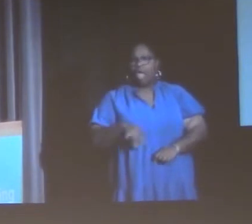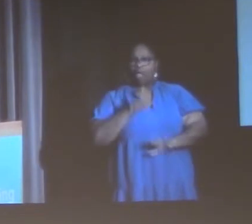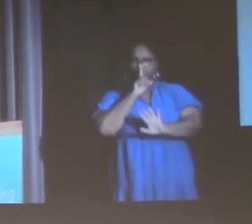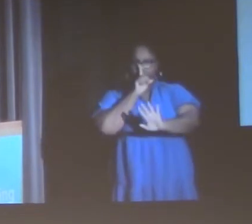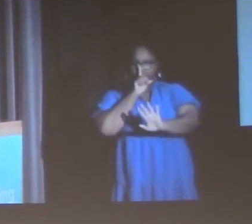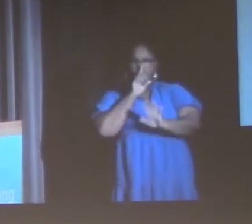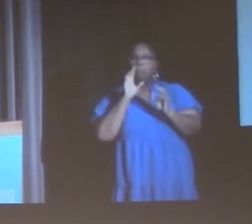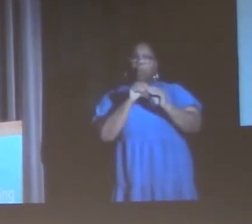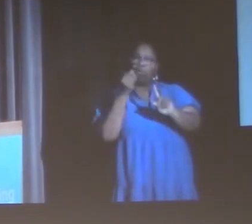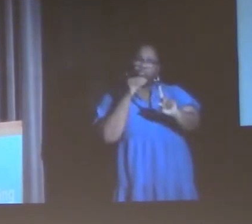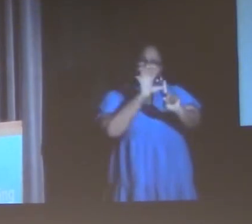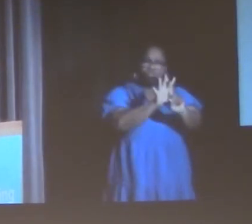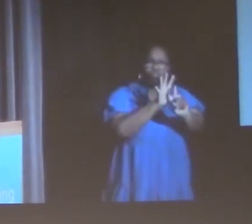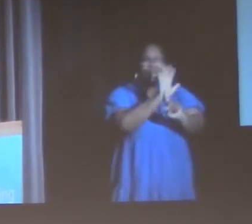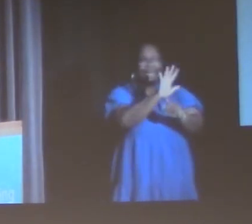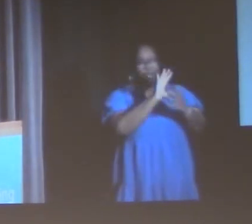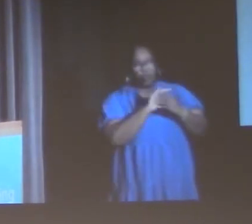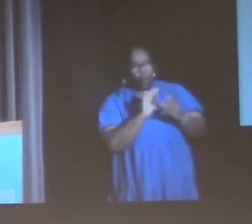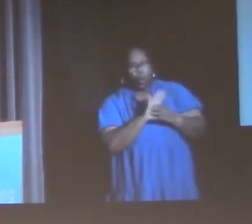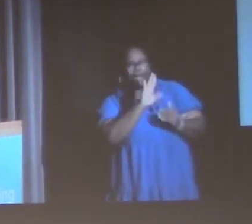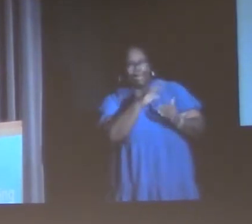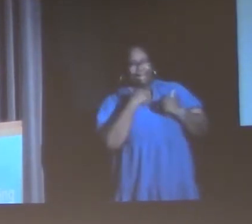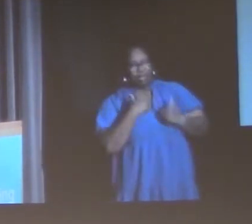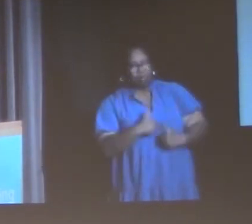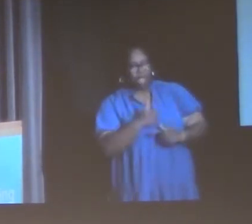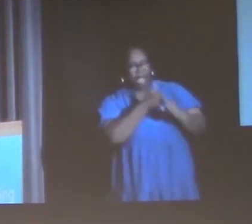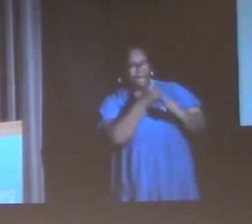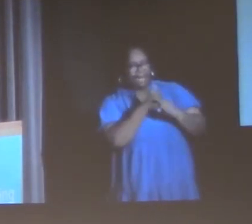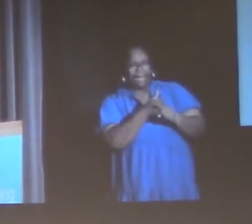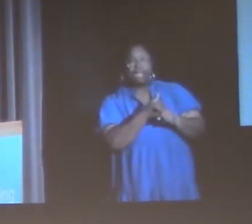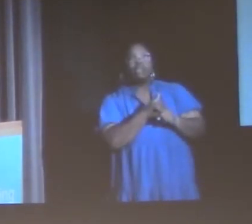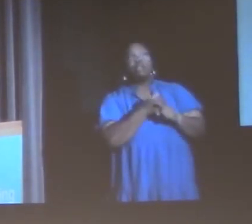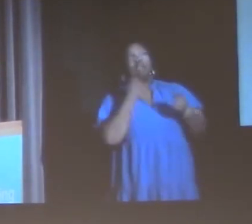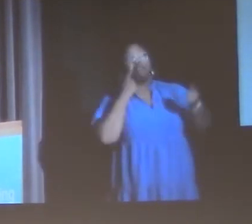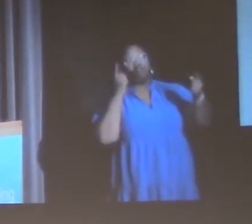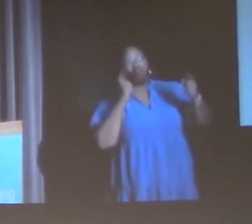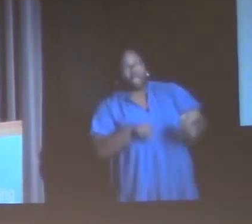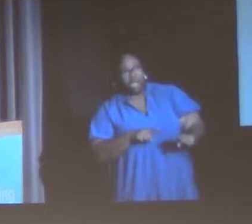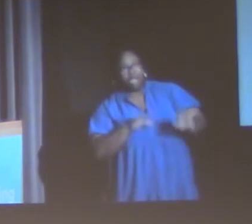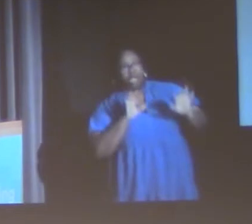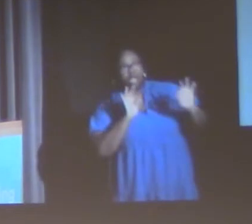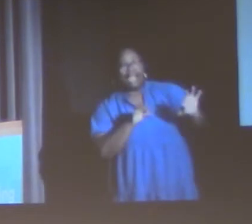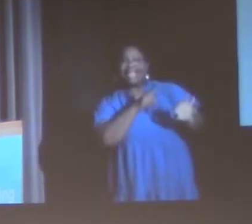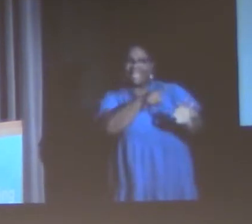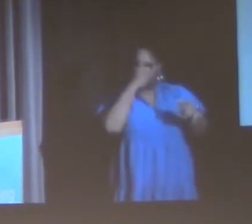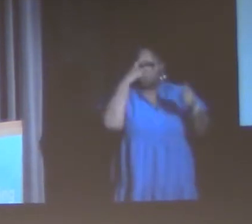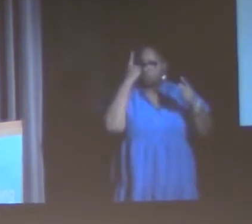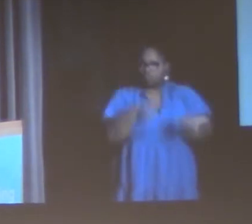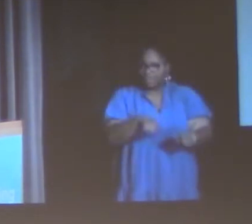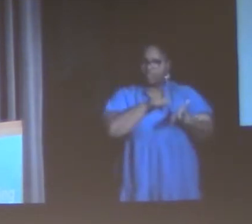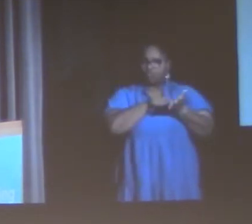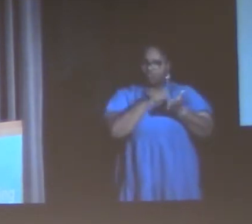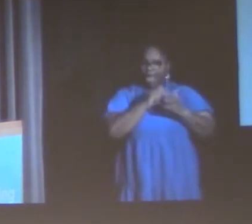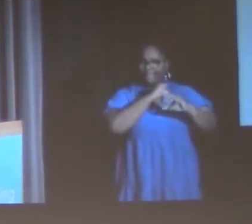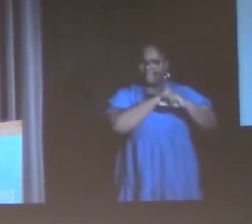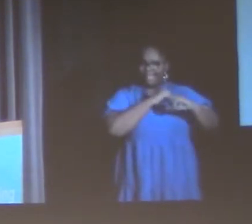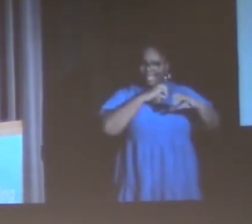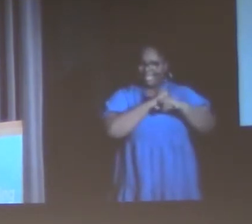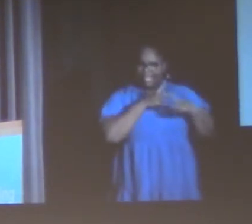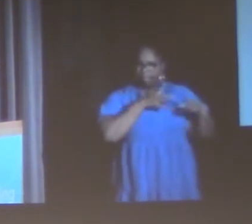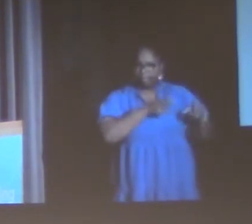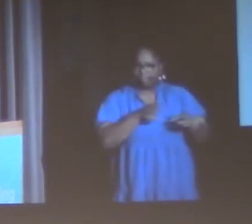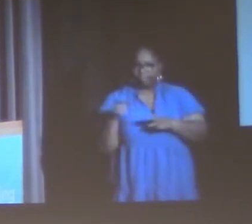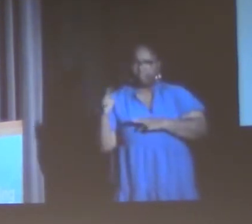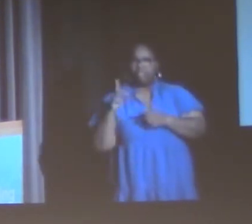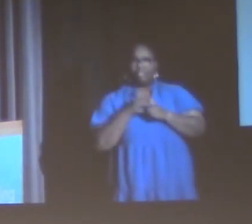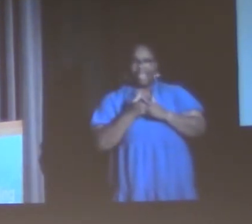humanity. Like we had to agree on all of that, and he had to agree to write these scenes that then